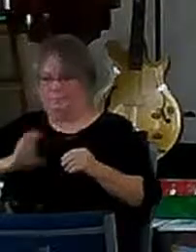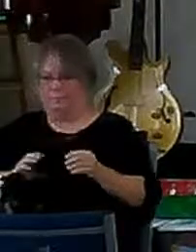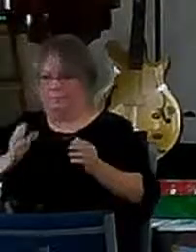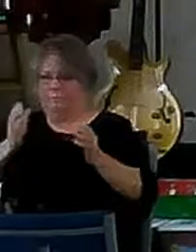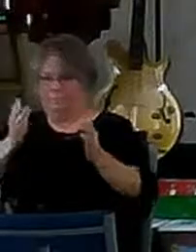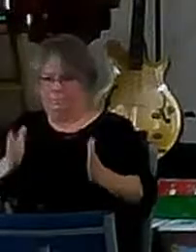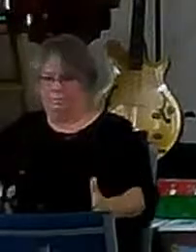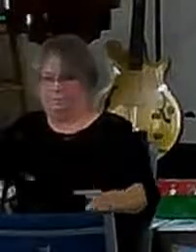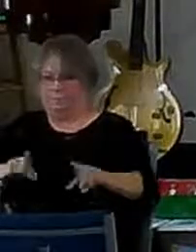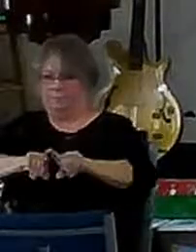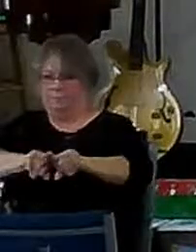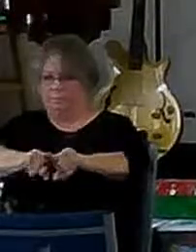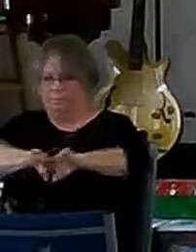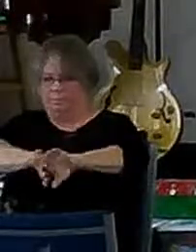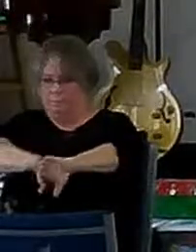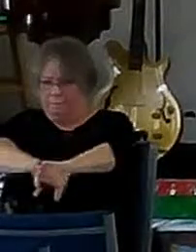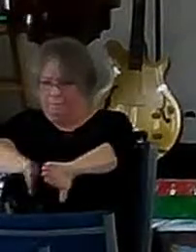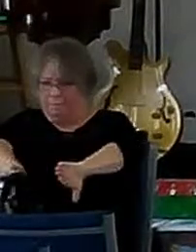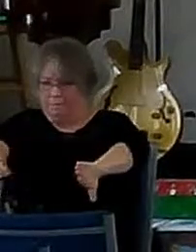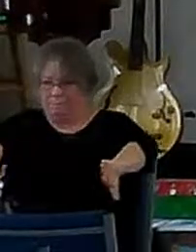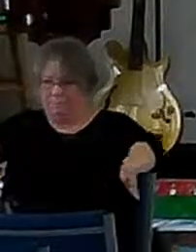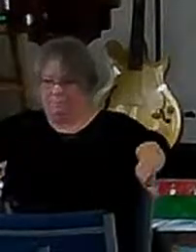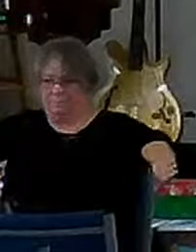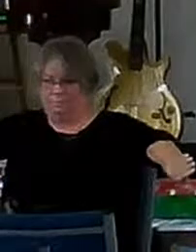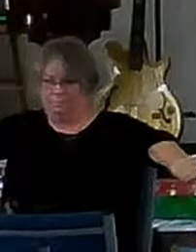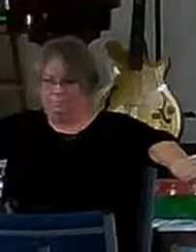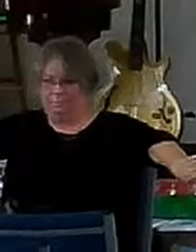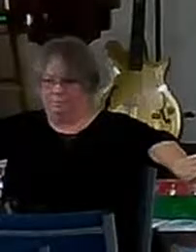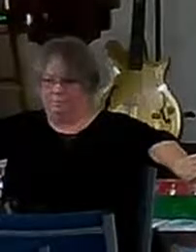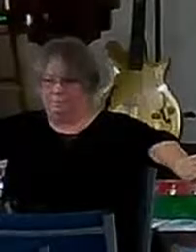another variety of Christian.